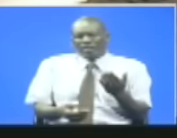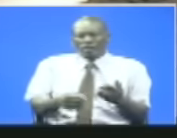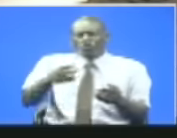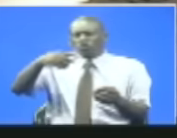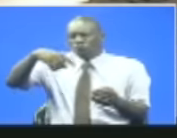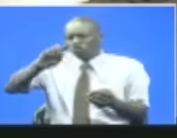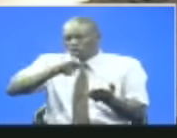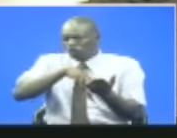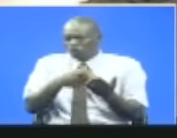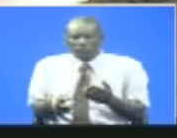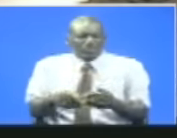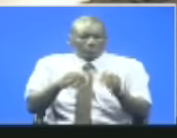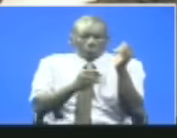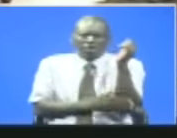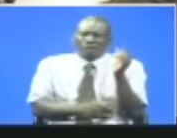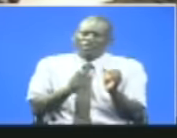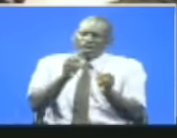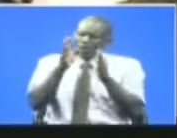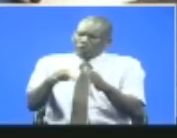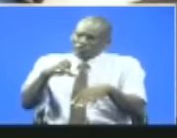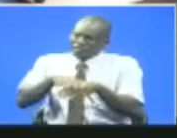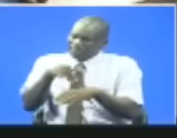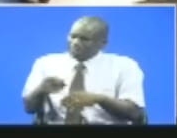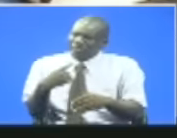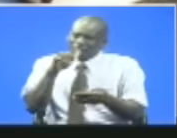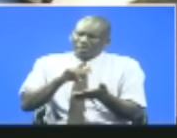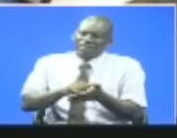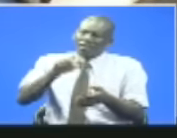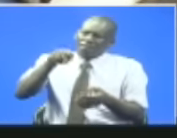Mtu anapata hii anasema PK yako na E4.